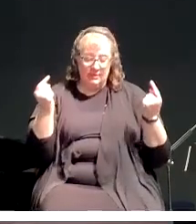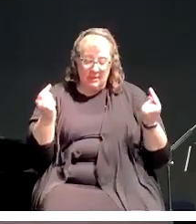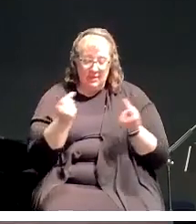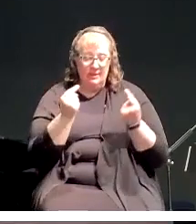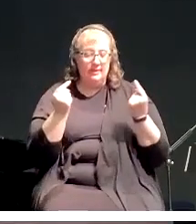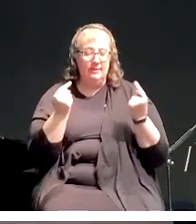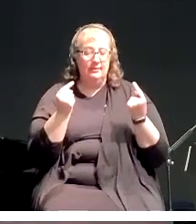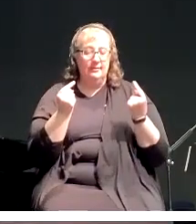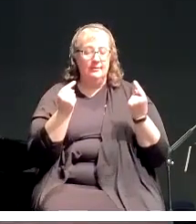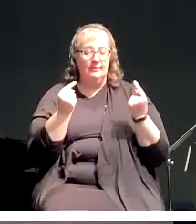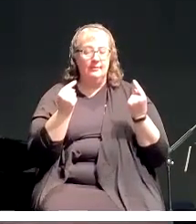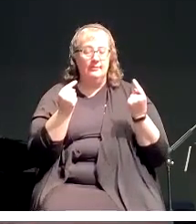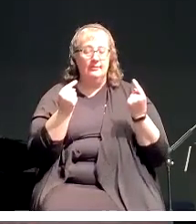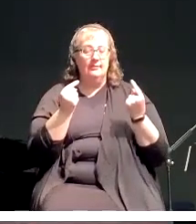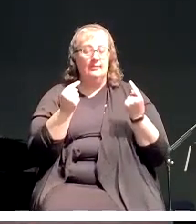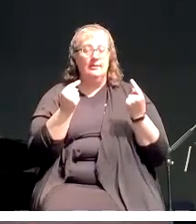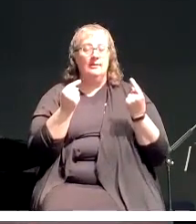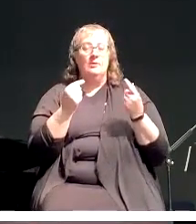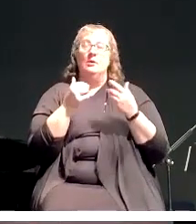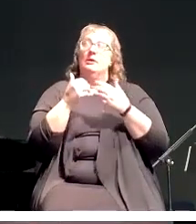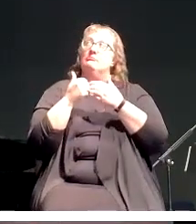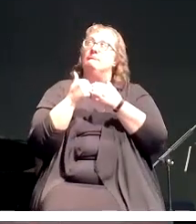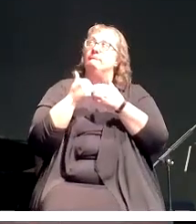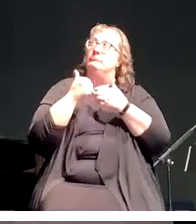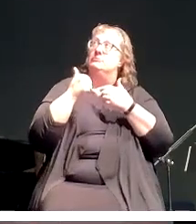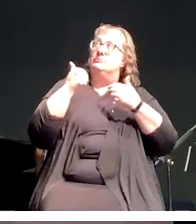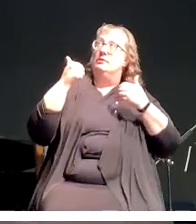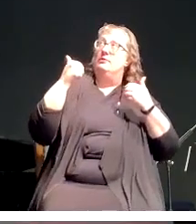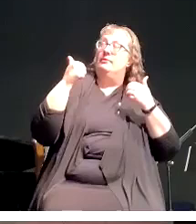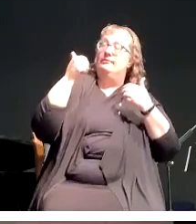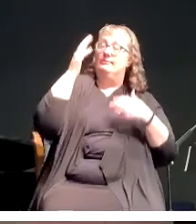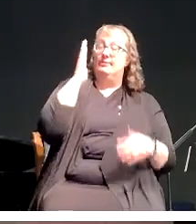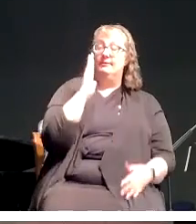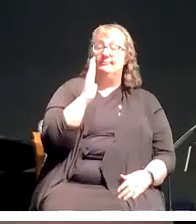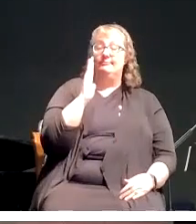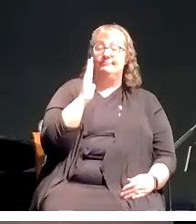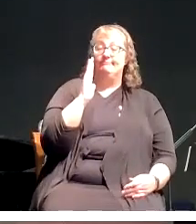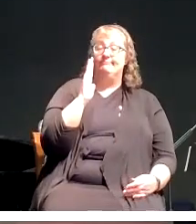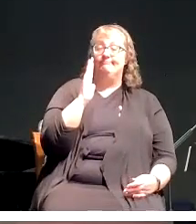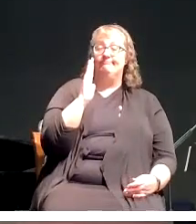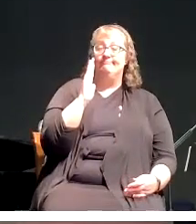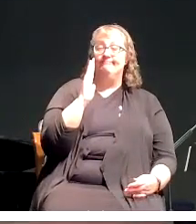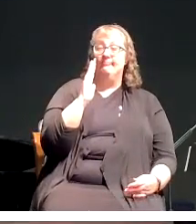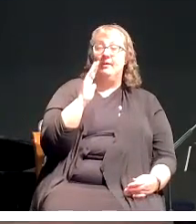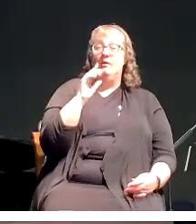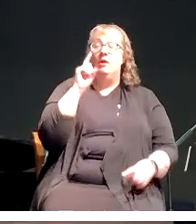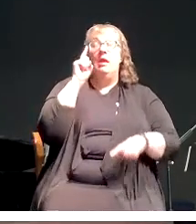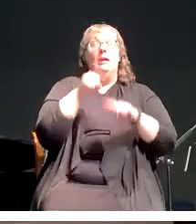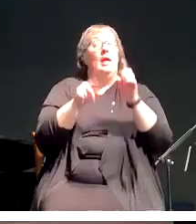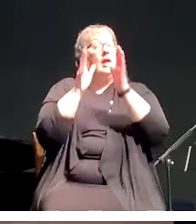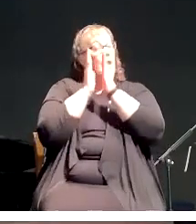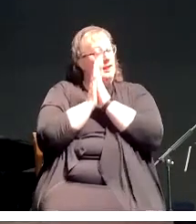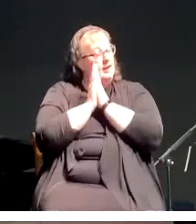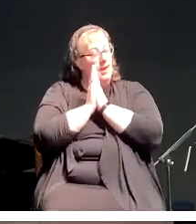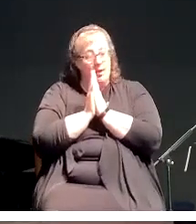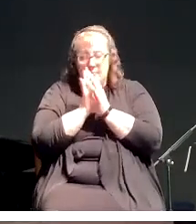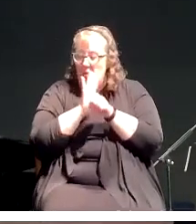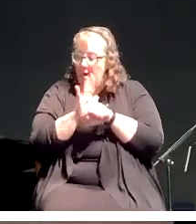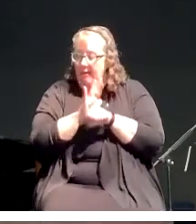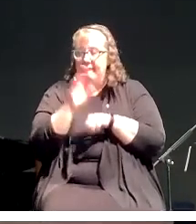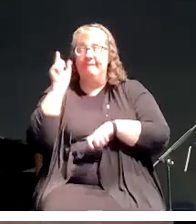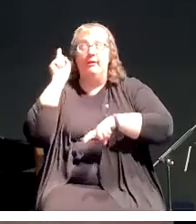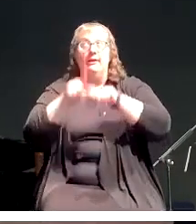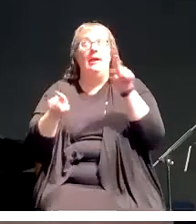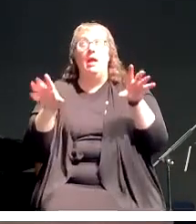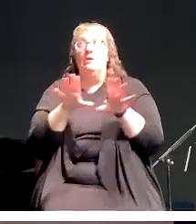because of this sin, we have separated ourselves from God. And the thing is, we cannot pray enough, we cannot do enough